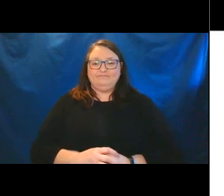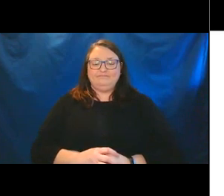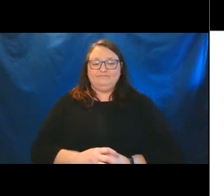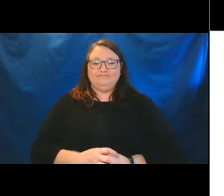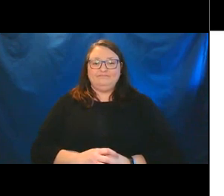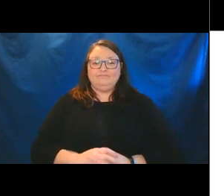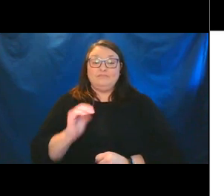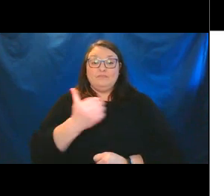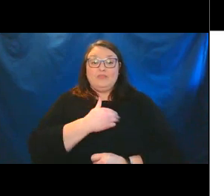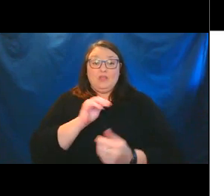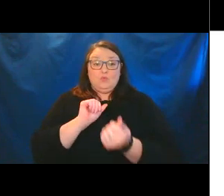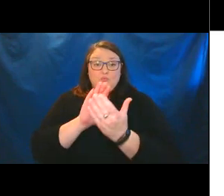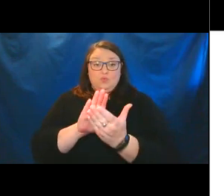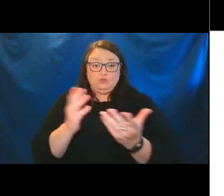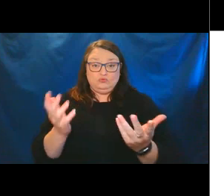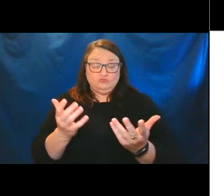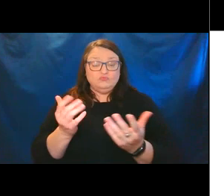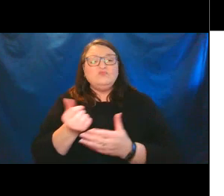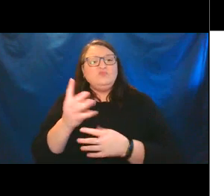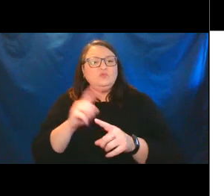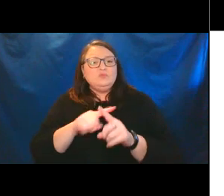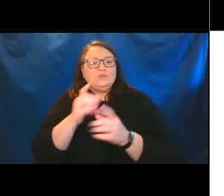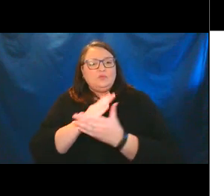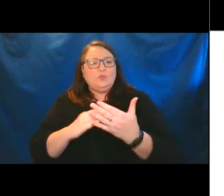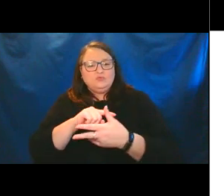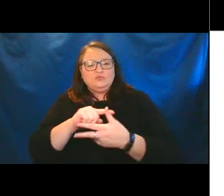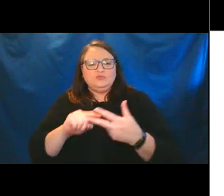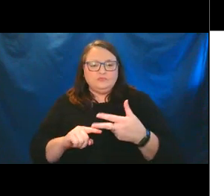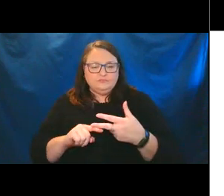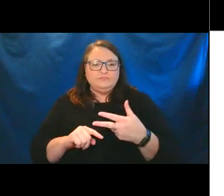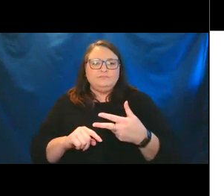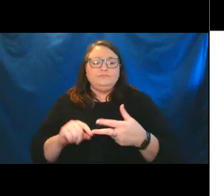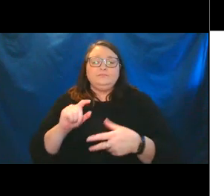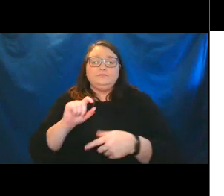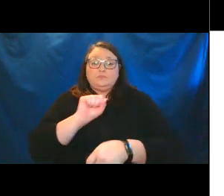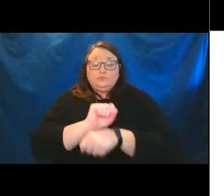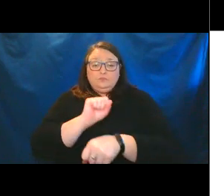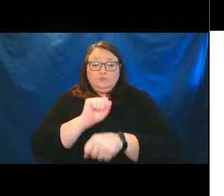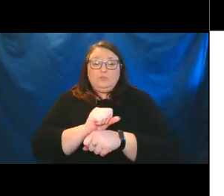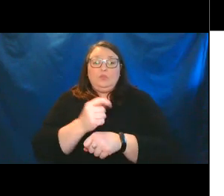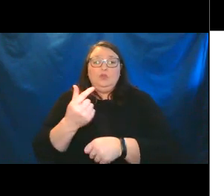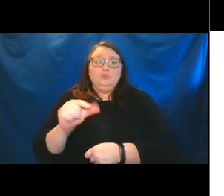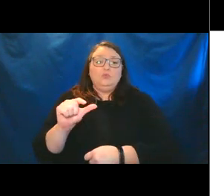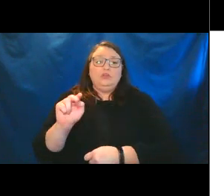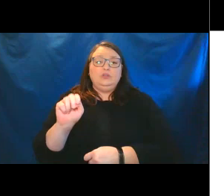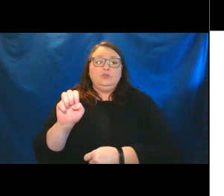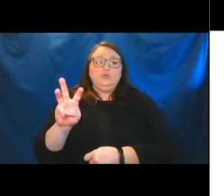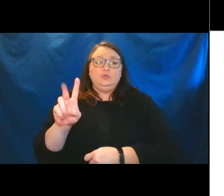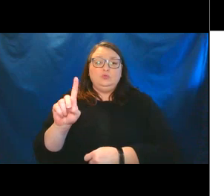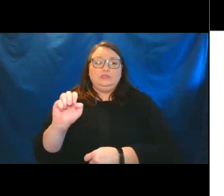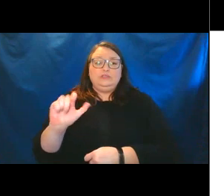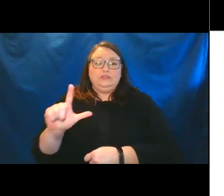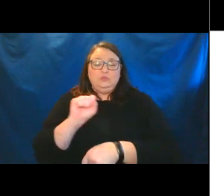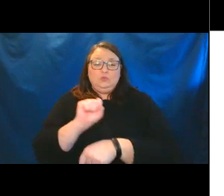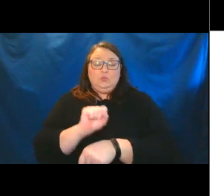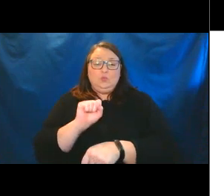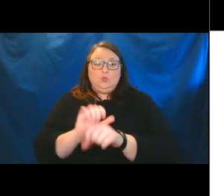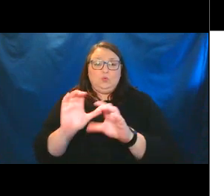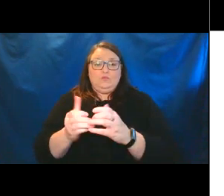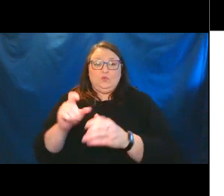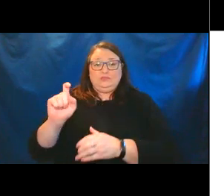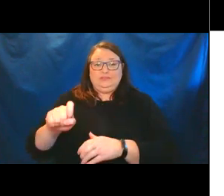Our approach has a few different components to it. We are working on a Green New Deal workforce needs assessment, which is